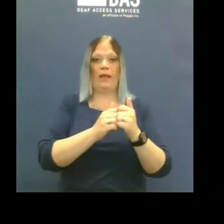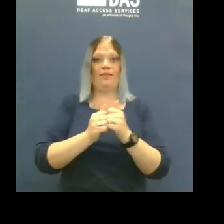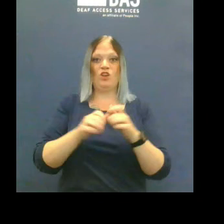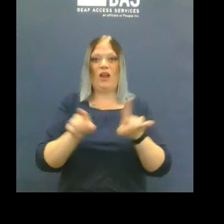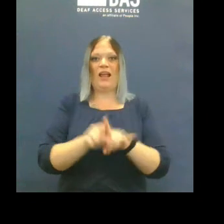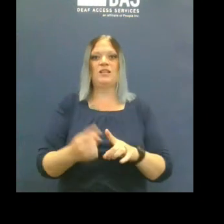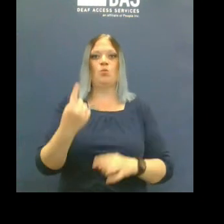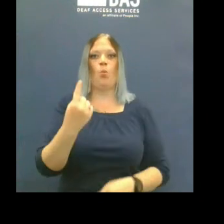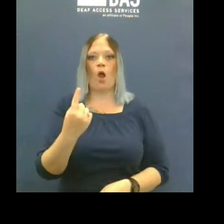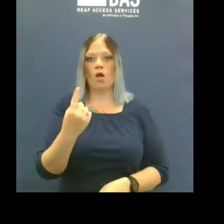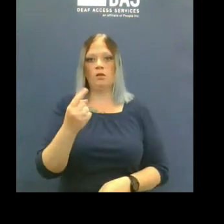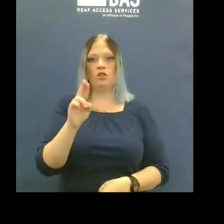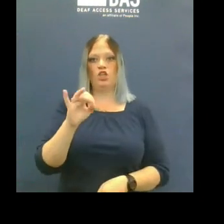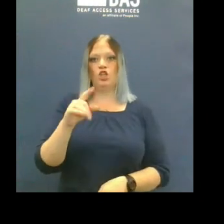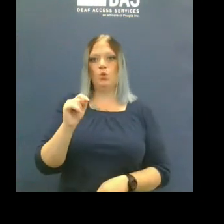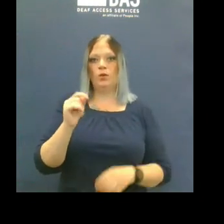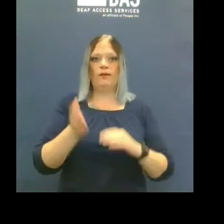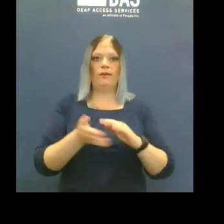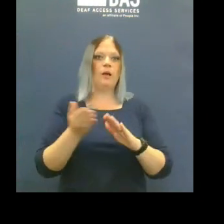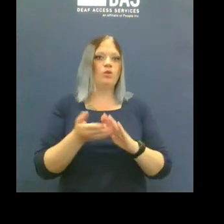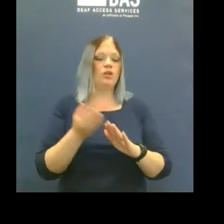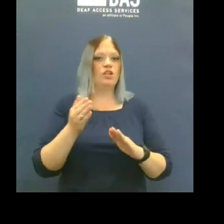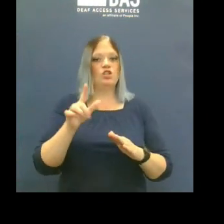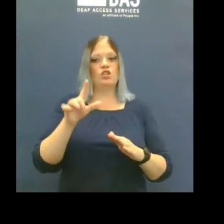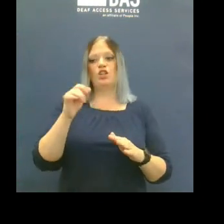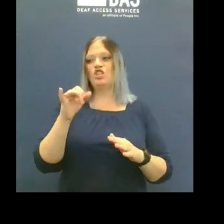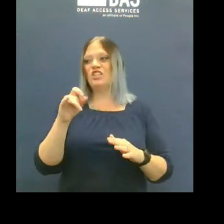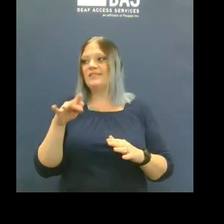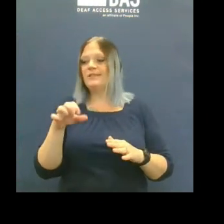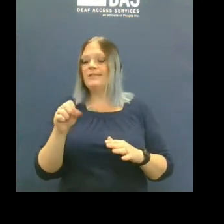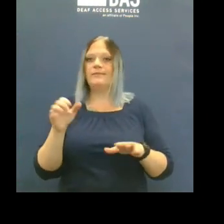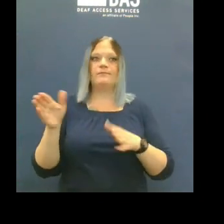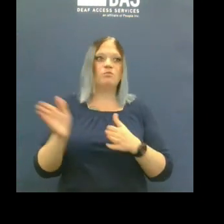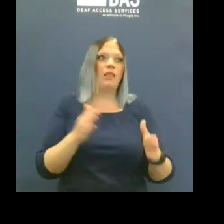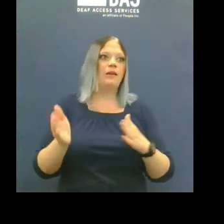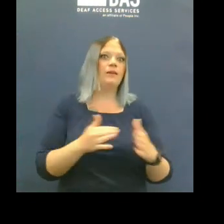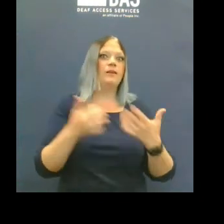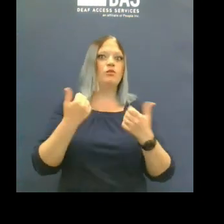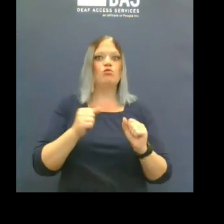department, as one unit, either operations, logistics, planning, to try and get